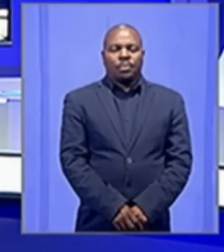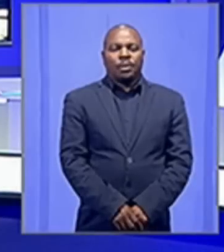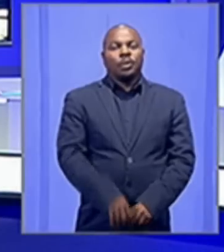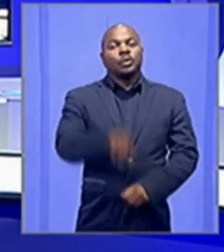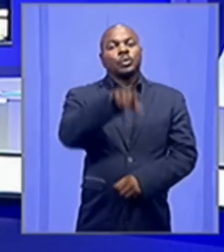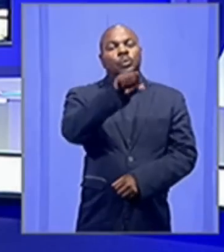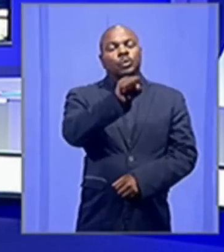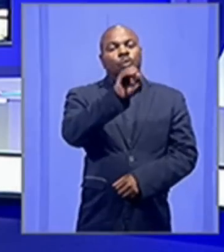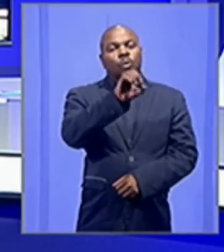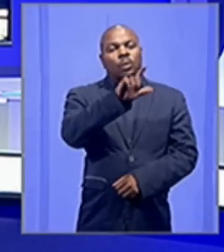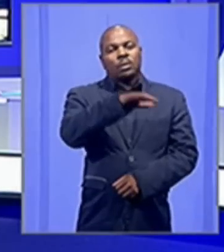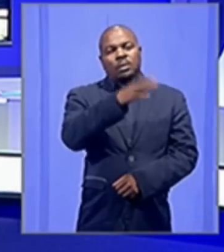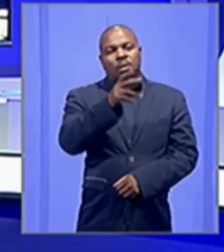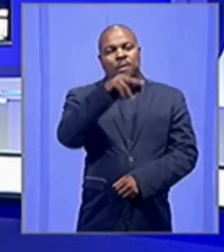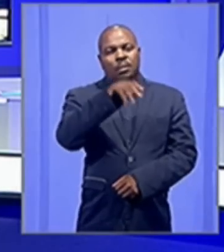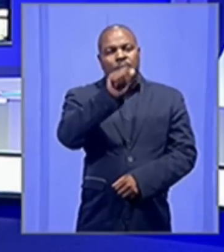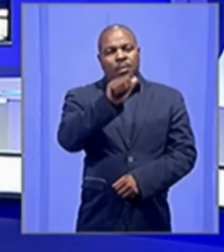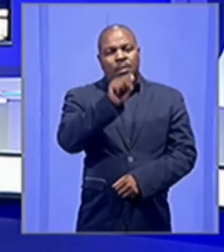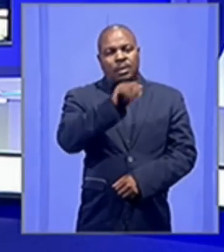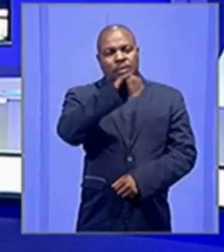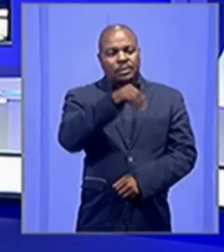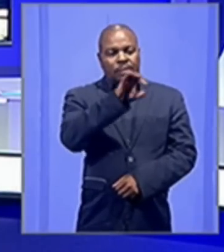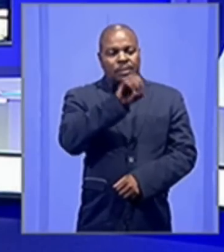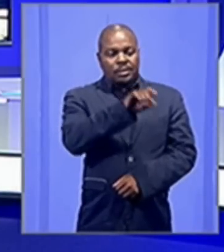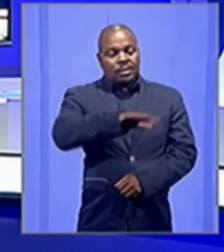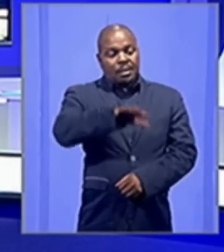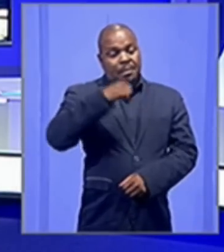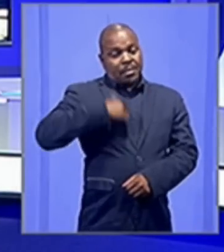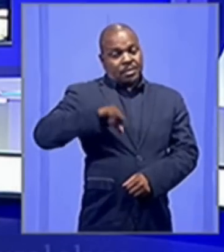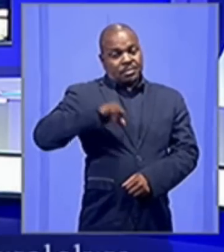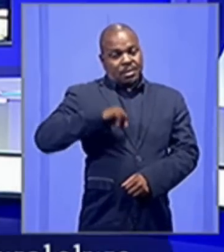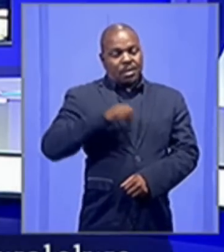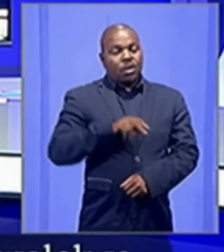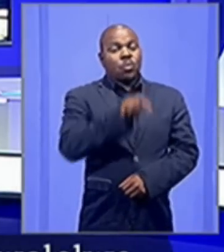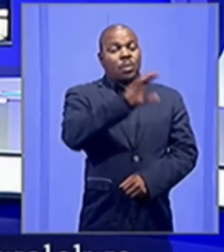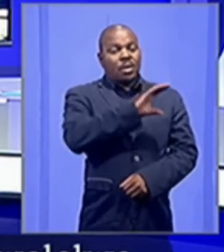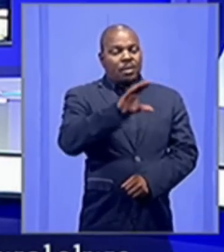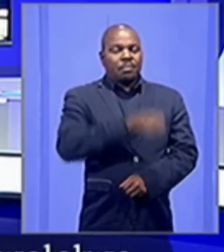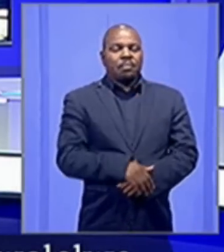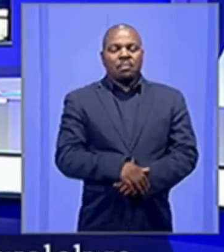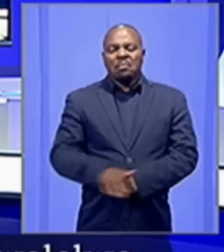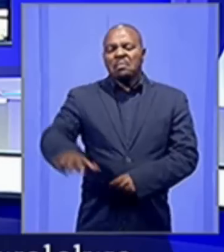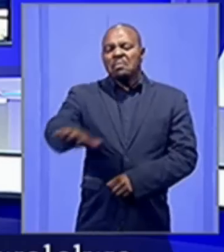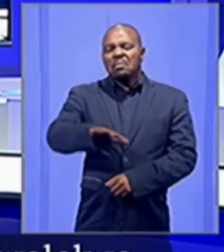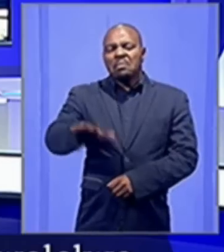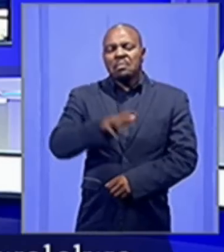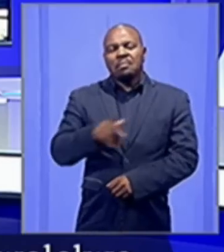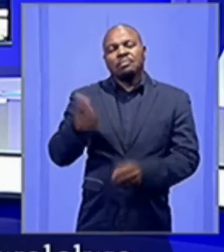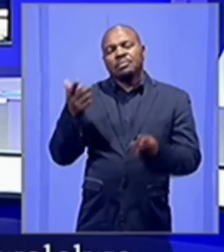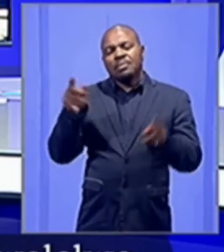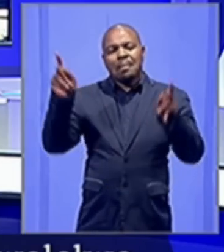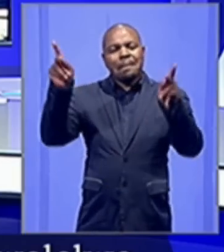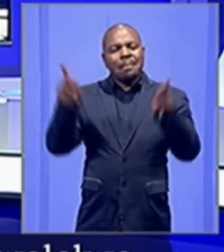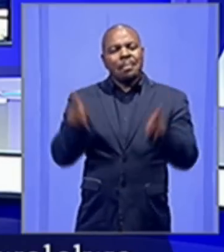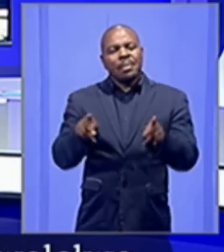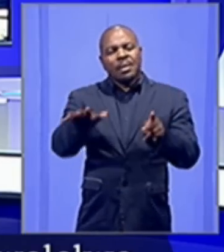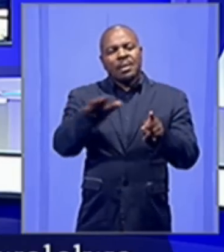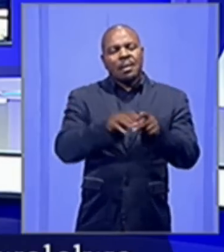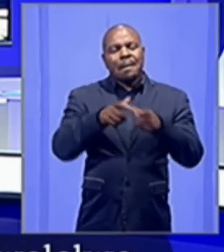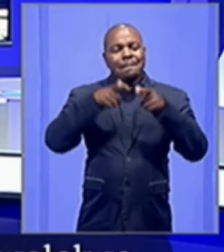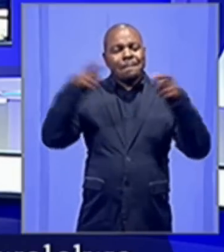Masepala wa selegae wa Solplaatje ka Northern Cape o tswaletše ditsela tša go tsena ka lefelong leo go na lego mokoti wo